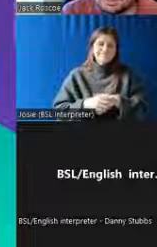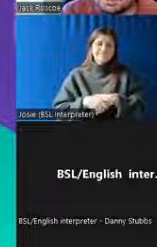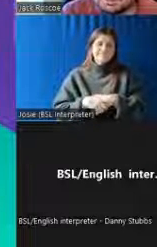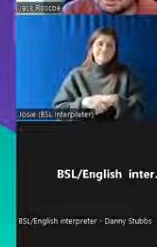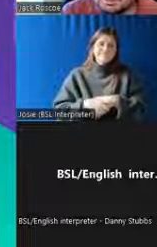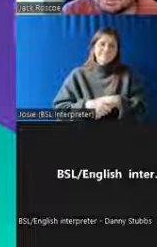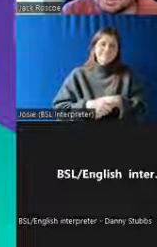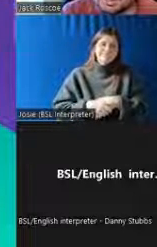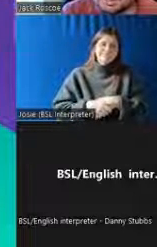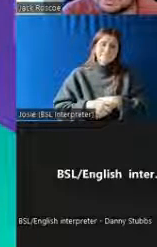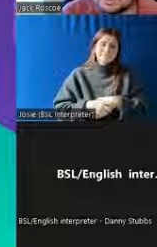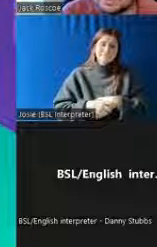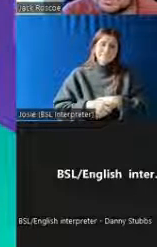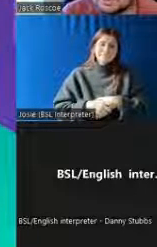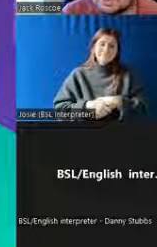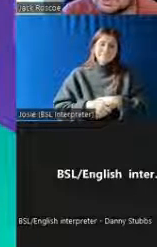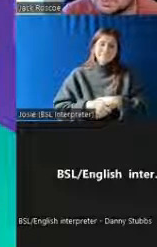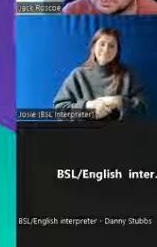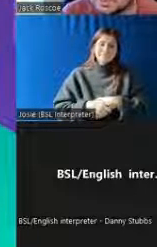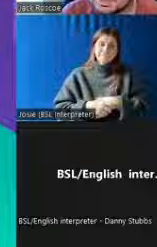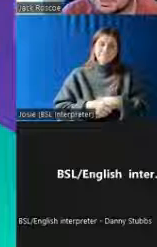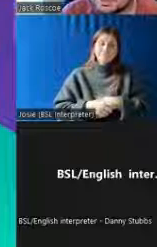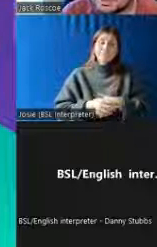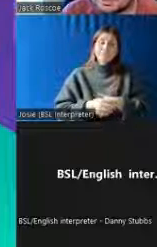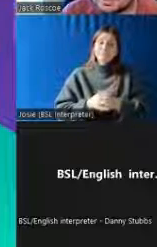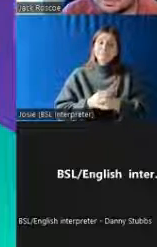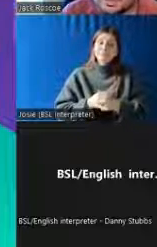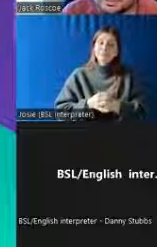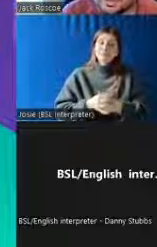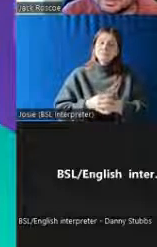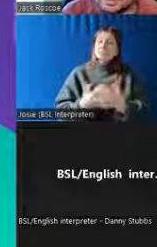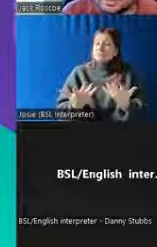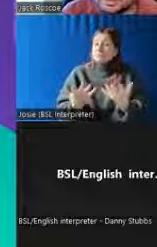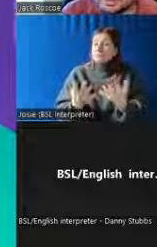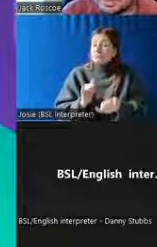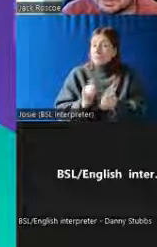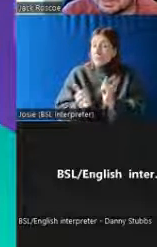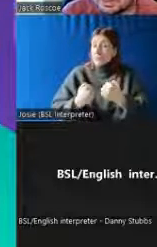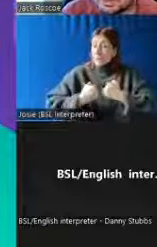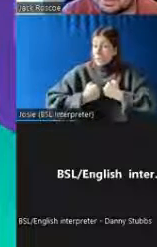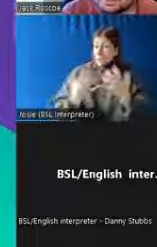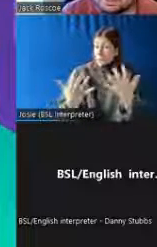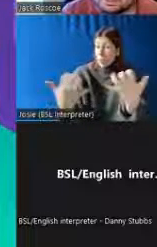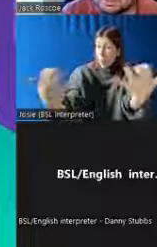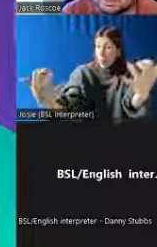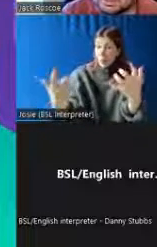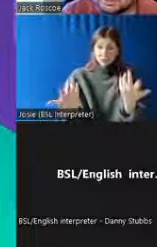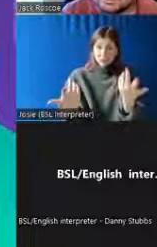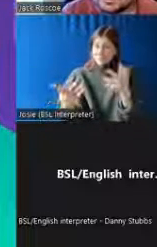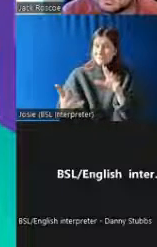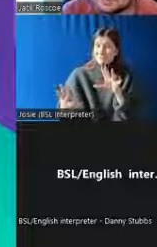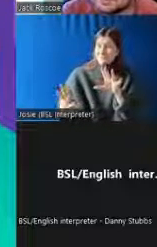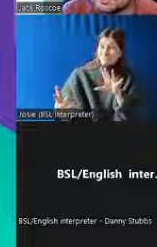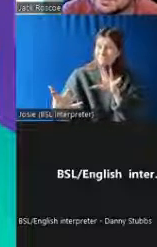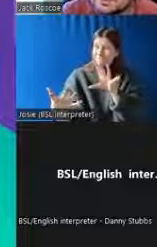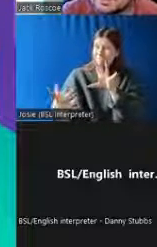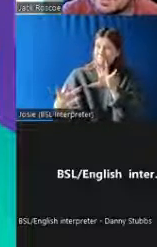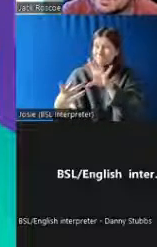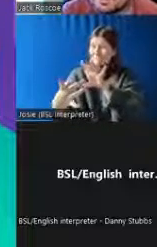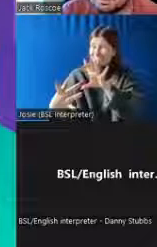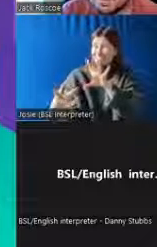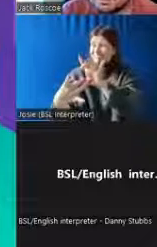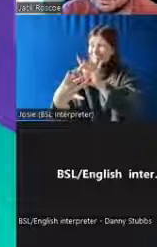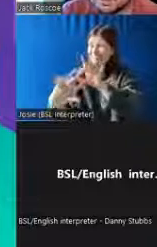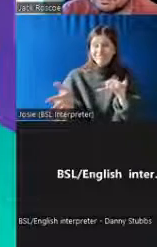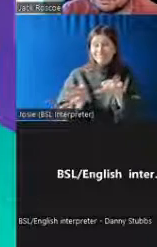So often we might be working with harder to reach audiences in this space as well. And that's a key part of the way that we look at our audiences